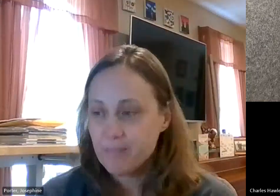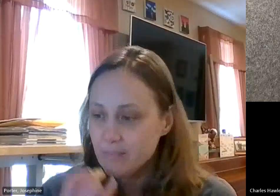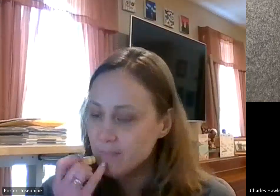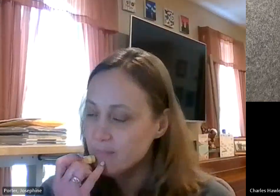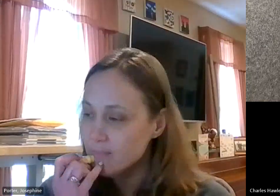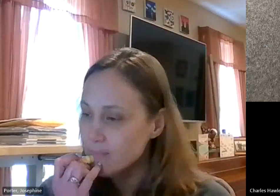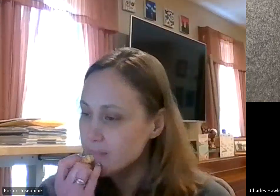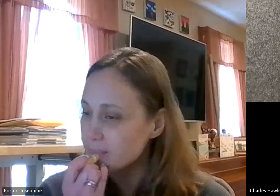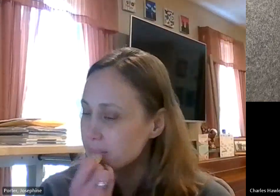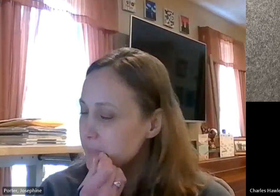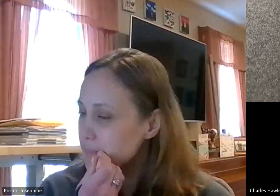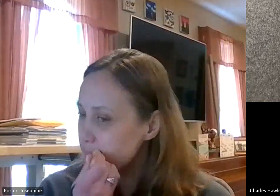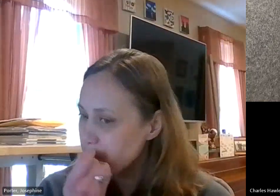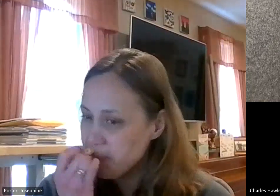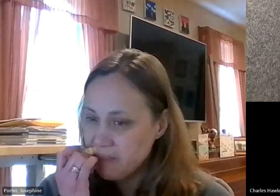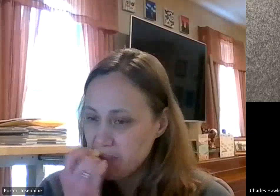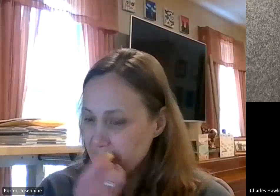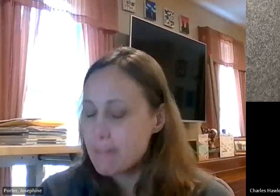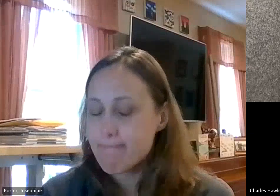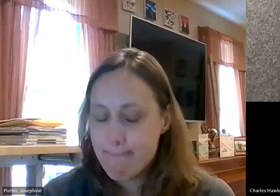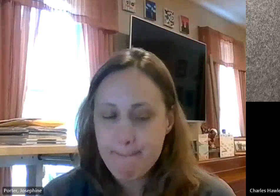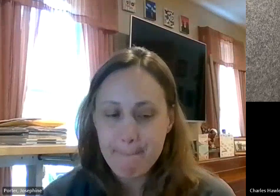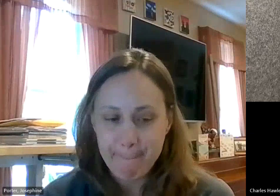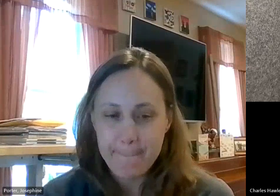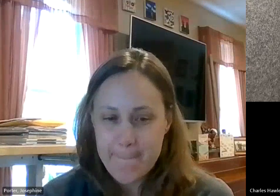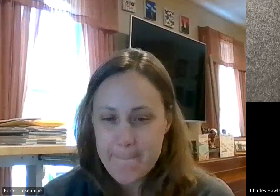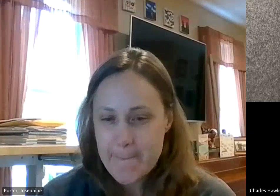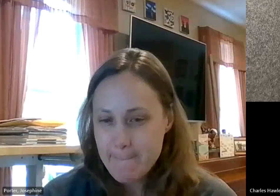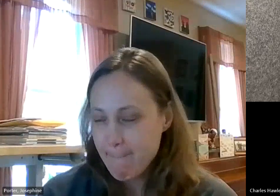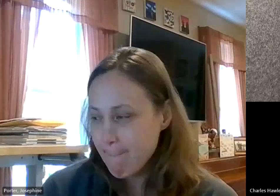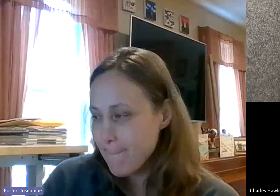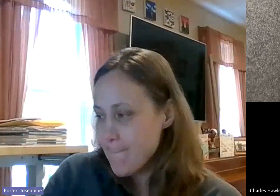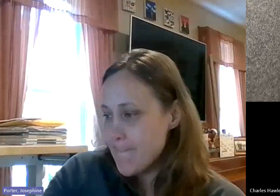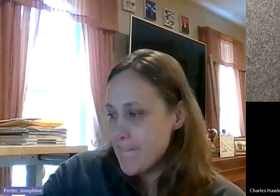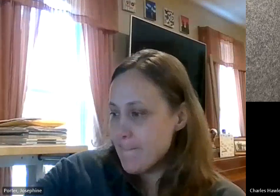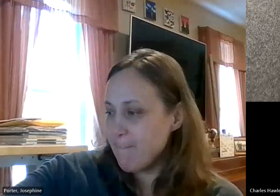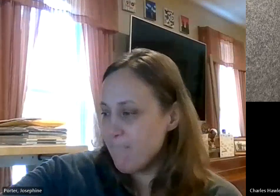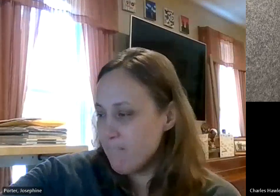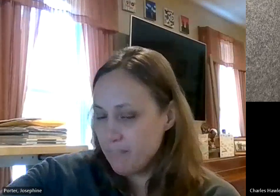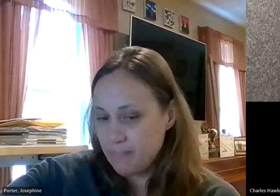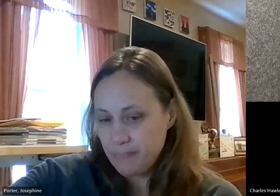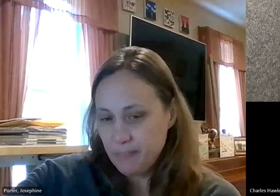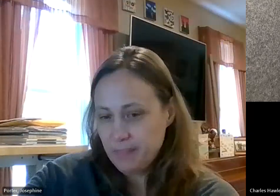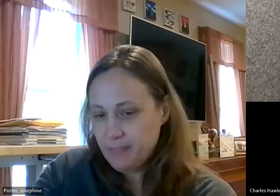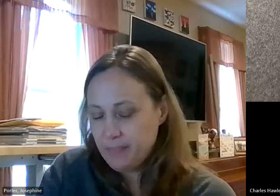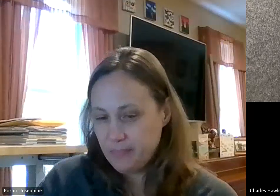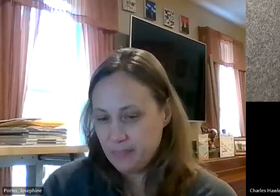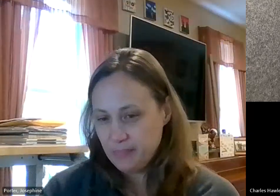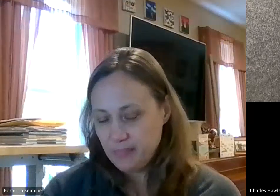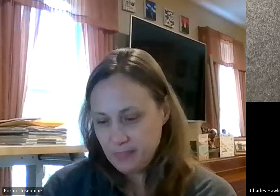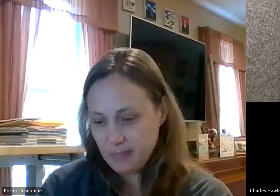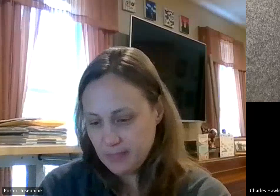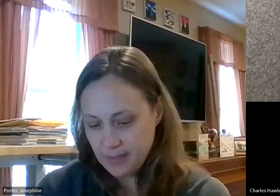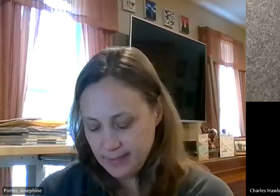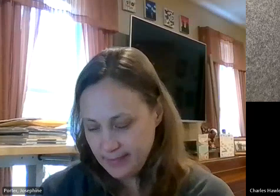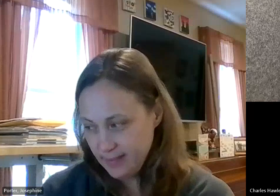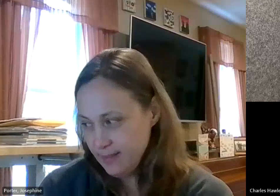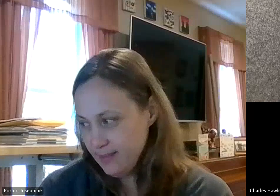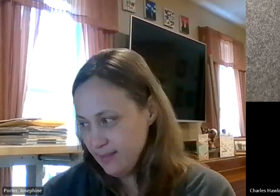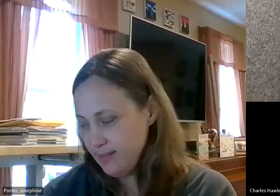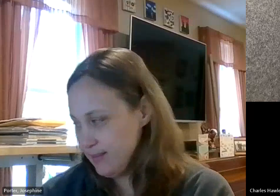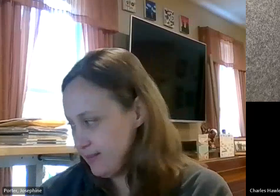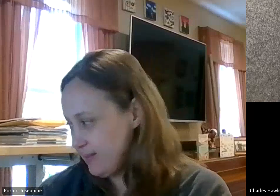we also met with all the carriers. And the fact that we do de-identify through a preprocessor before the files are even sent